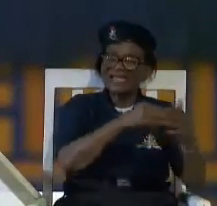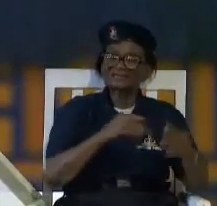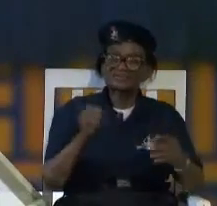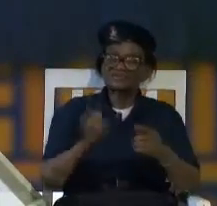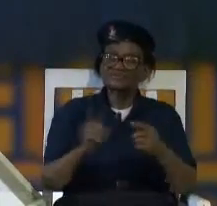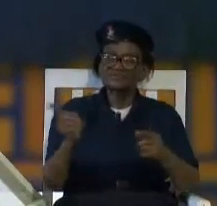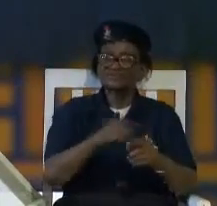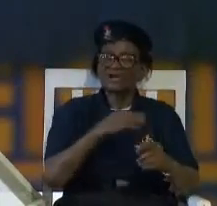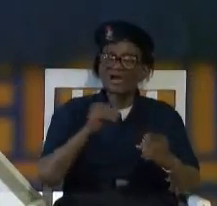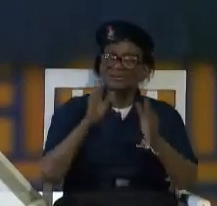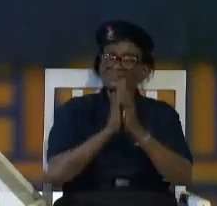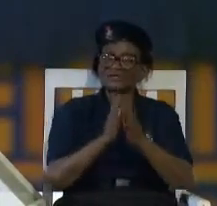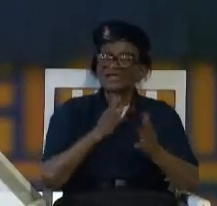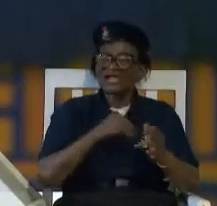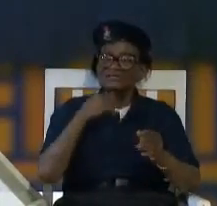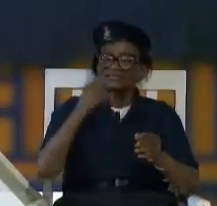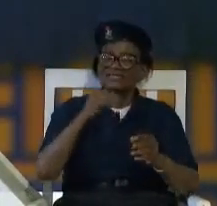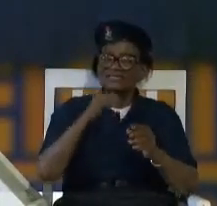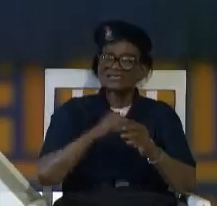And say, in the name of Jesus,